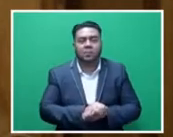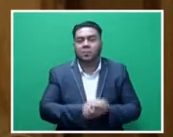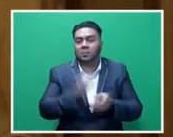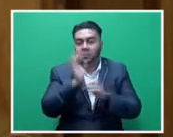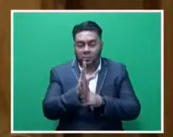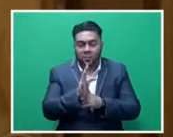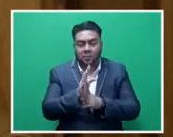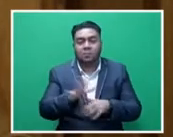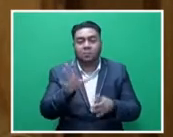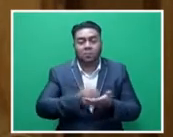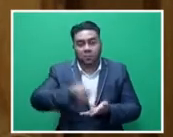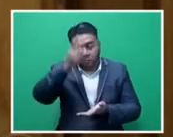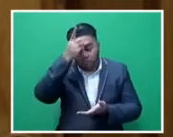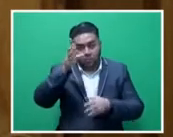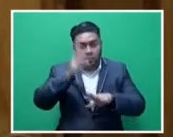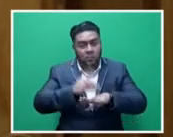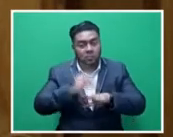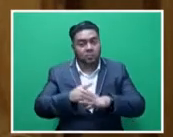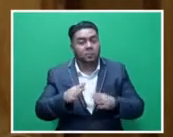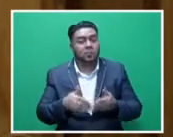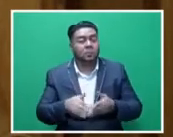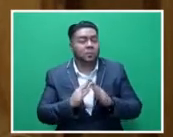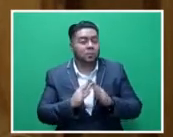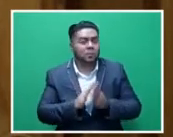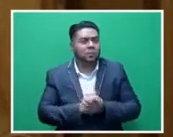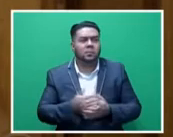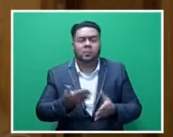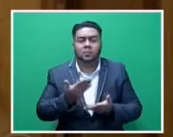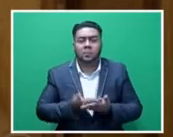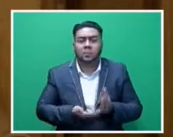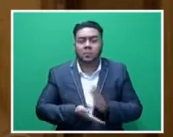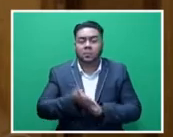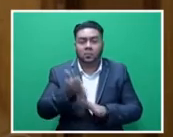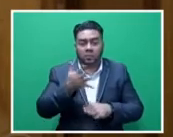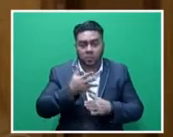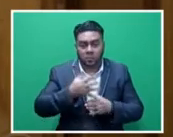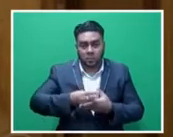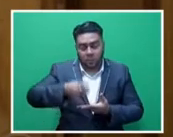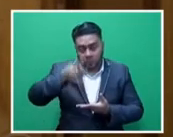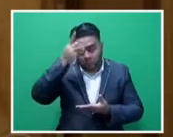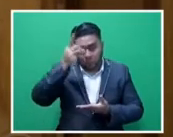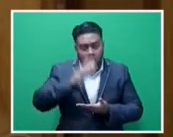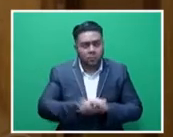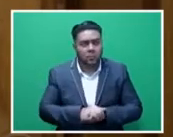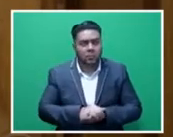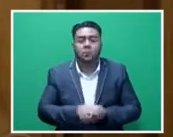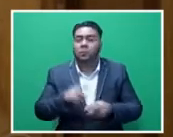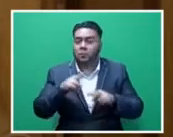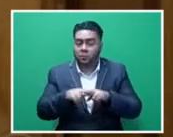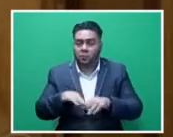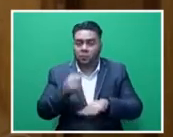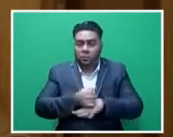special education and disability scholarships of higher education. So the Fijian government is fully committed, and we will continue